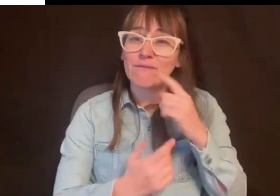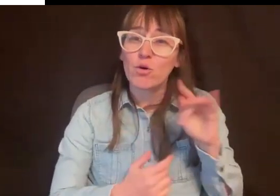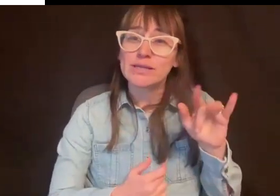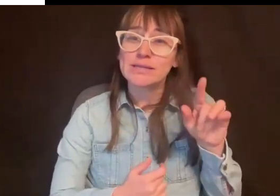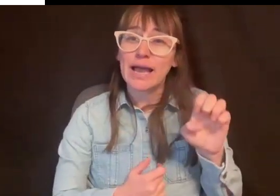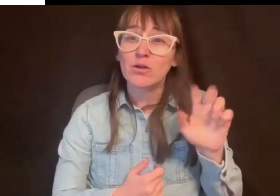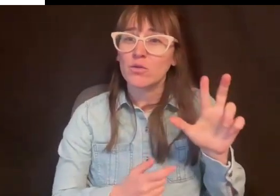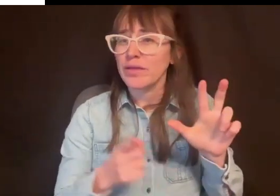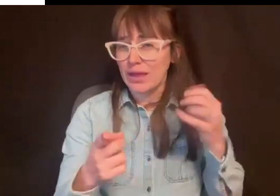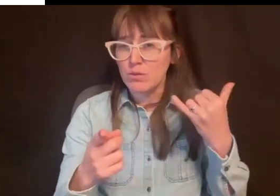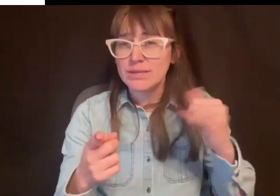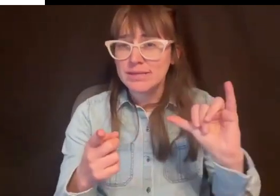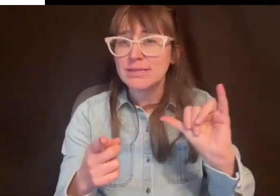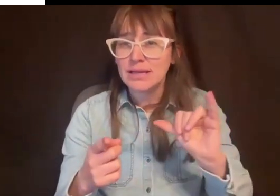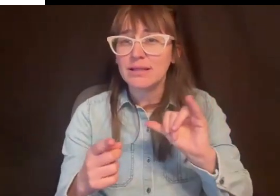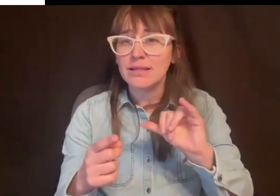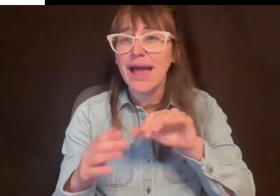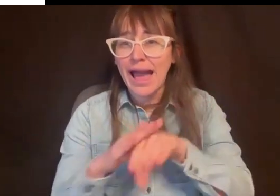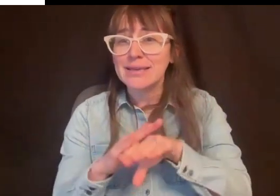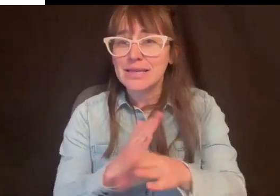receive services through the agreement.